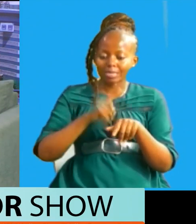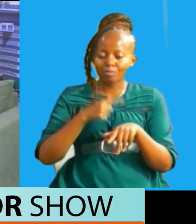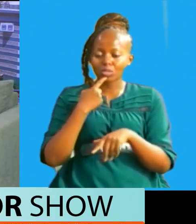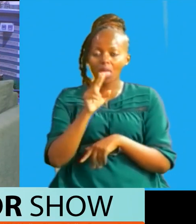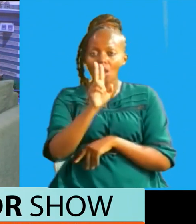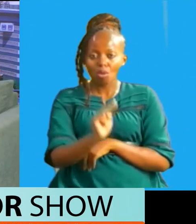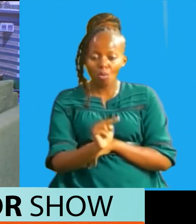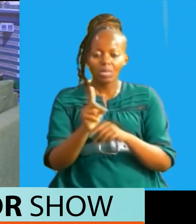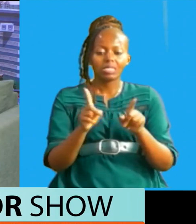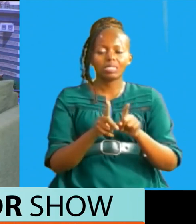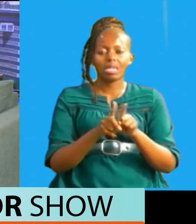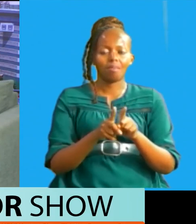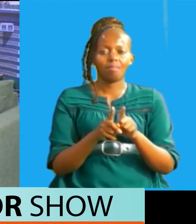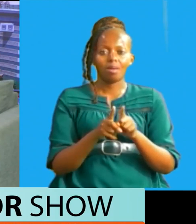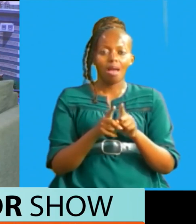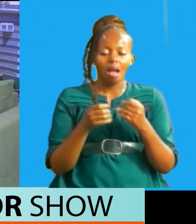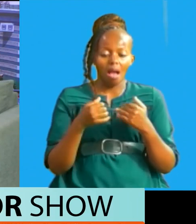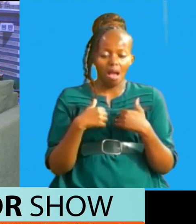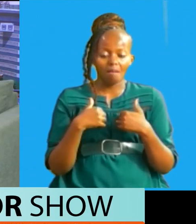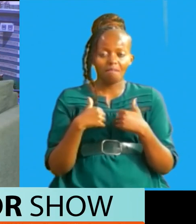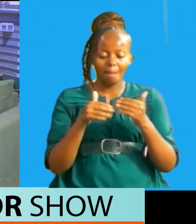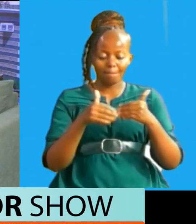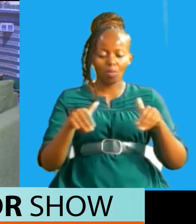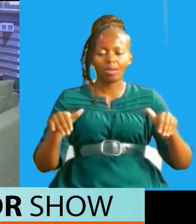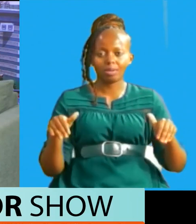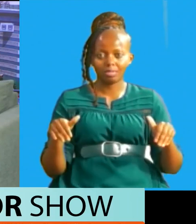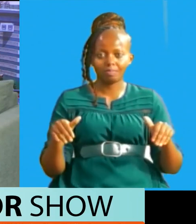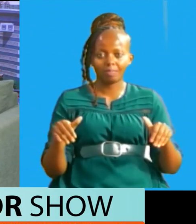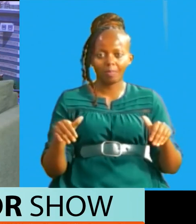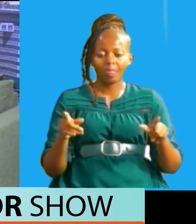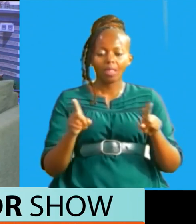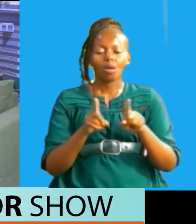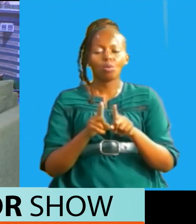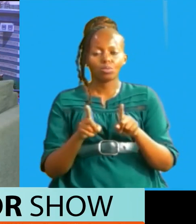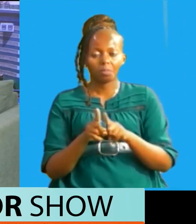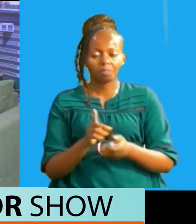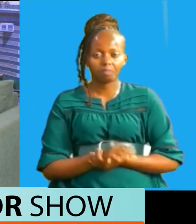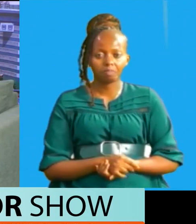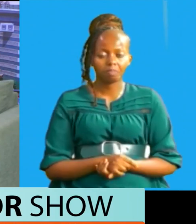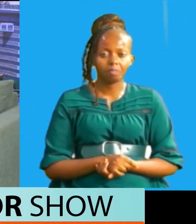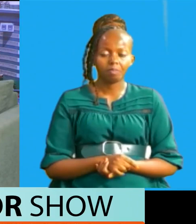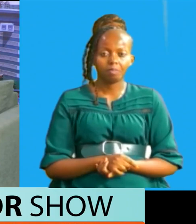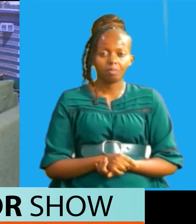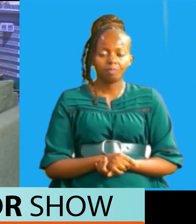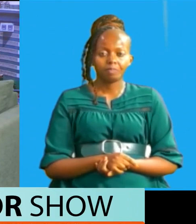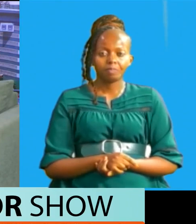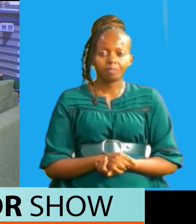and just knowing your boundaries. And also, I think